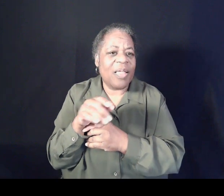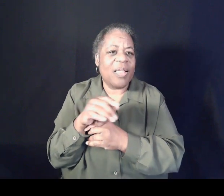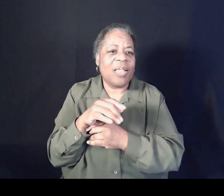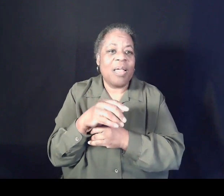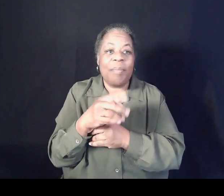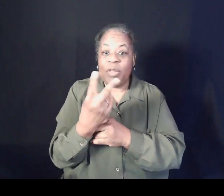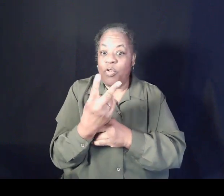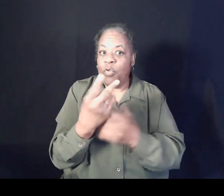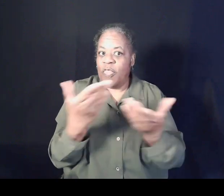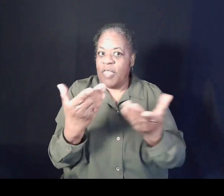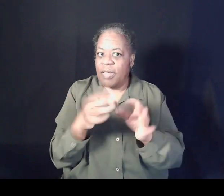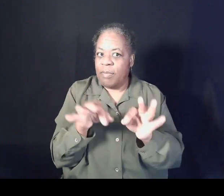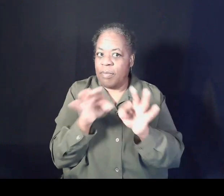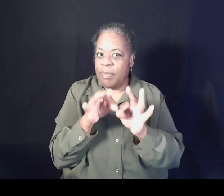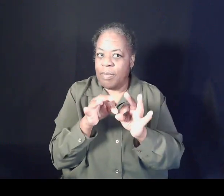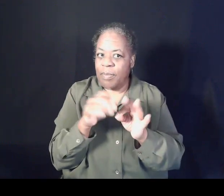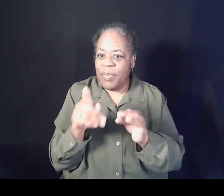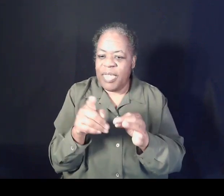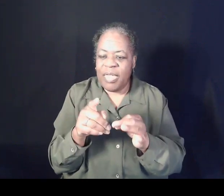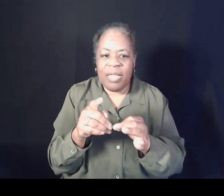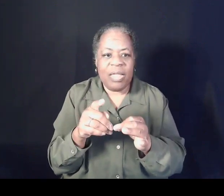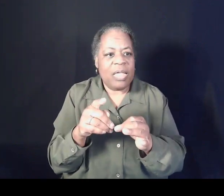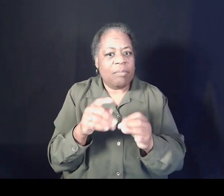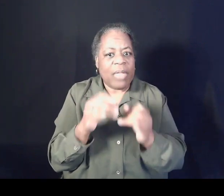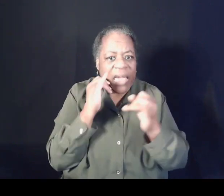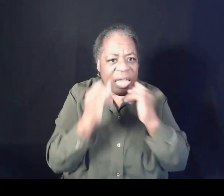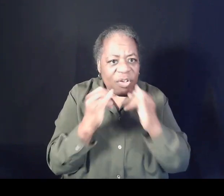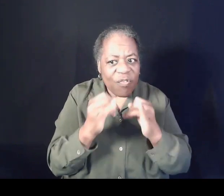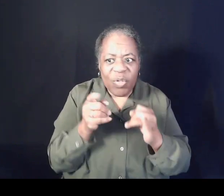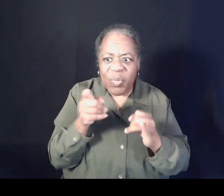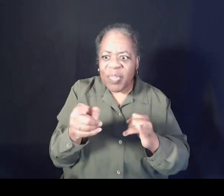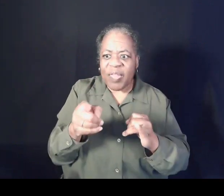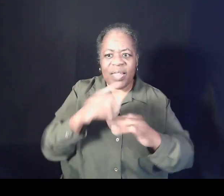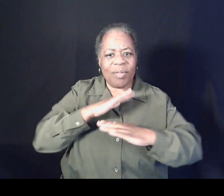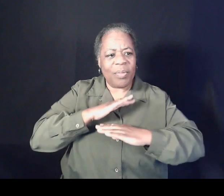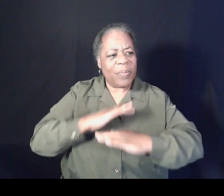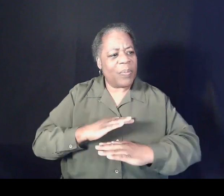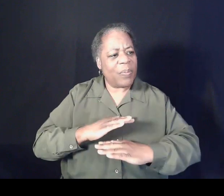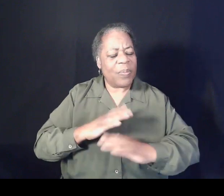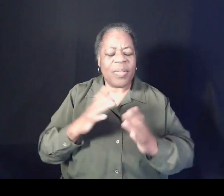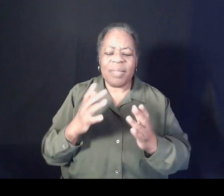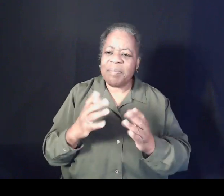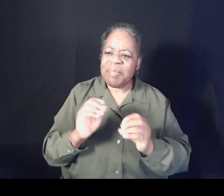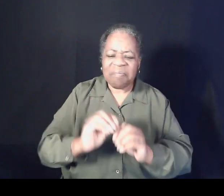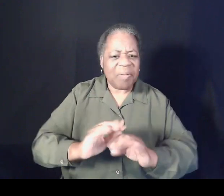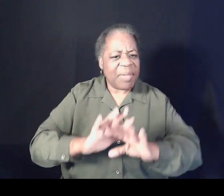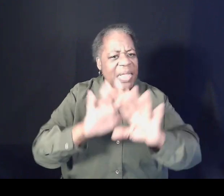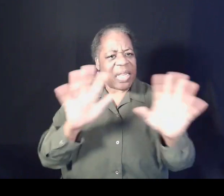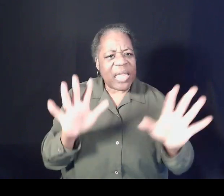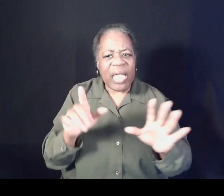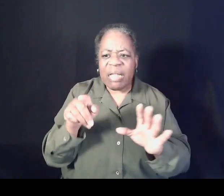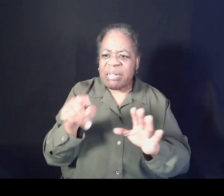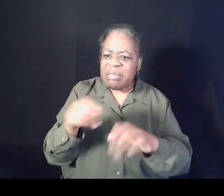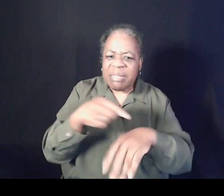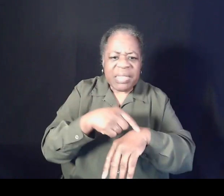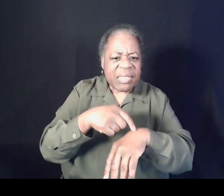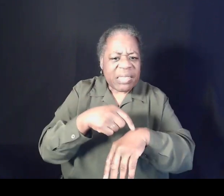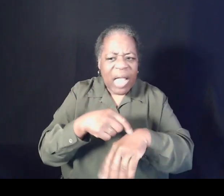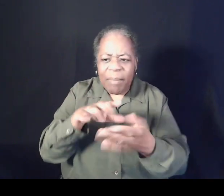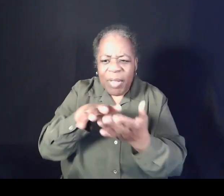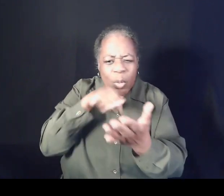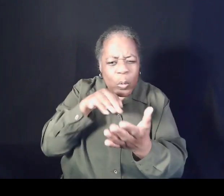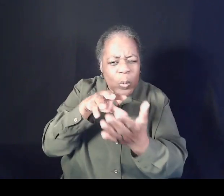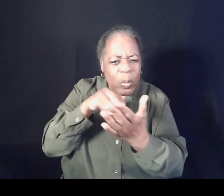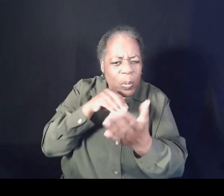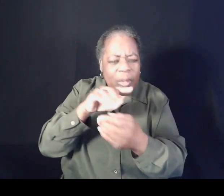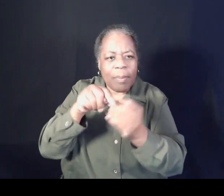things. One was his poise in our interviews. It was clear that he spent considerable amount of time in between interviews learning more about Grace